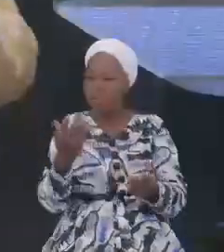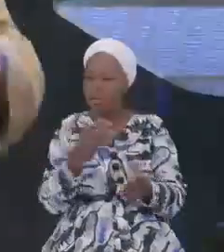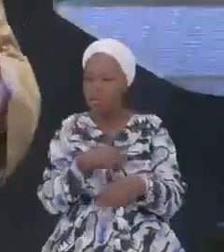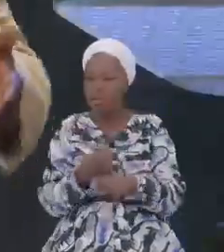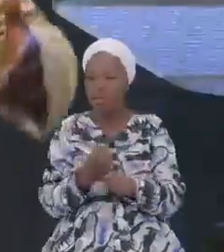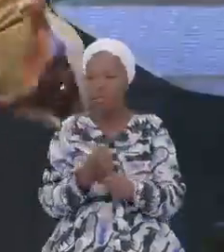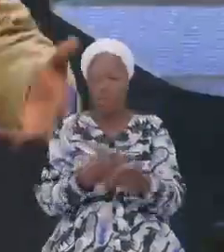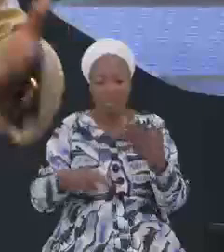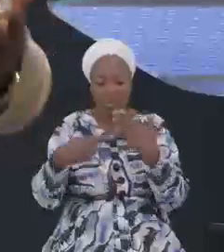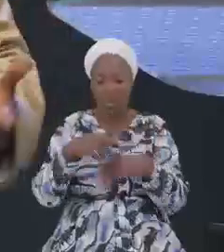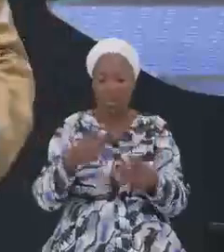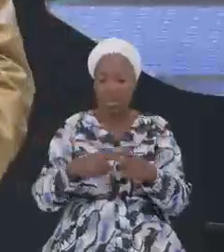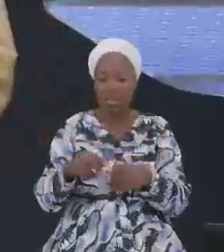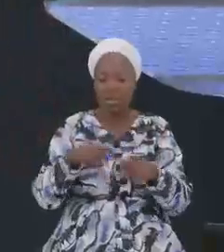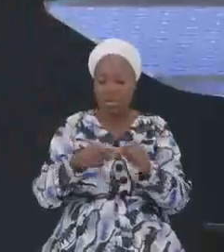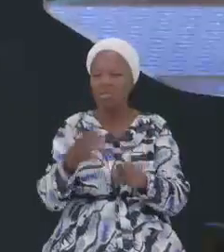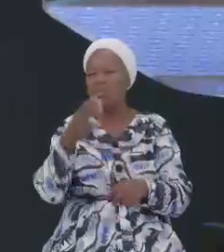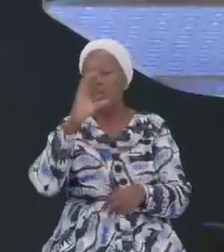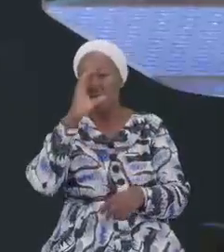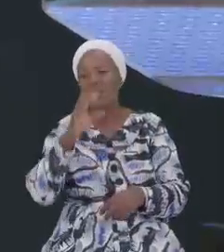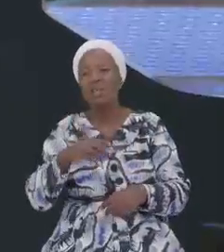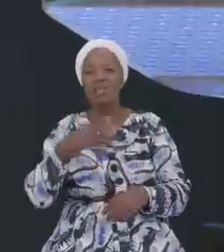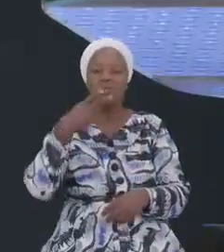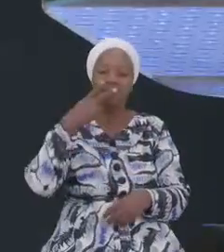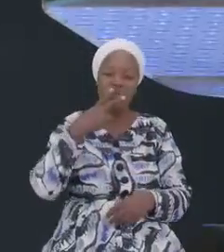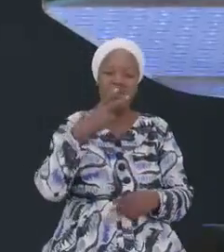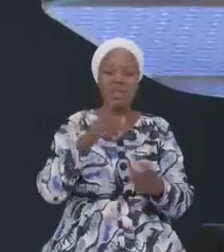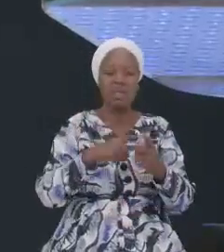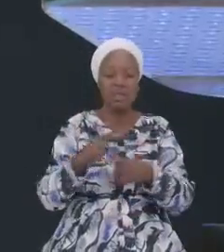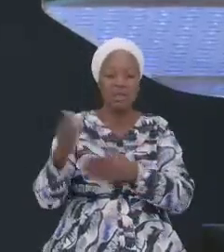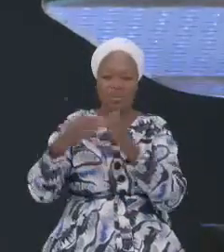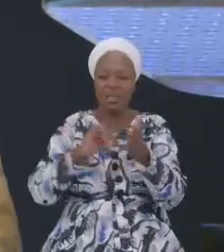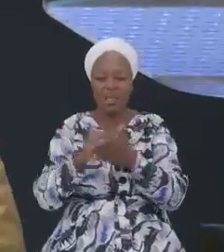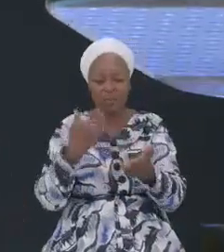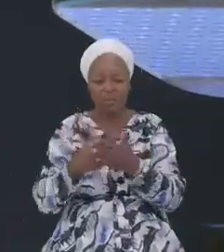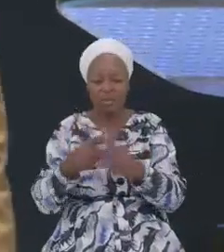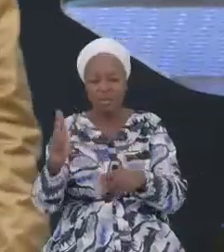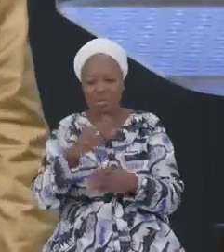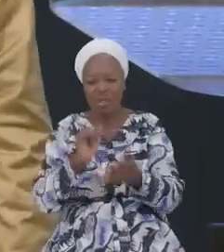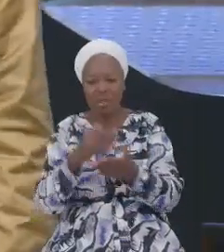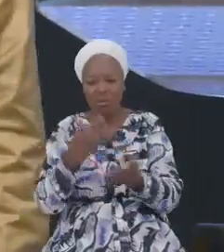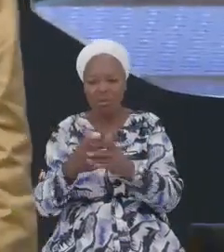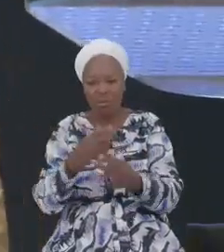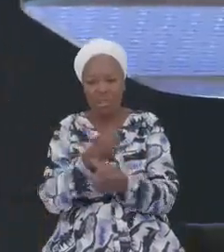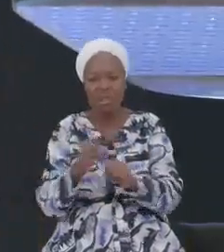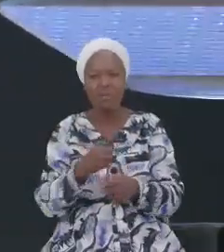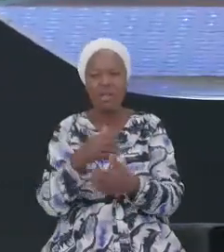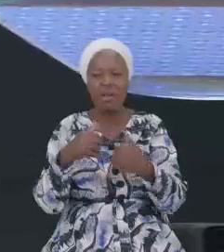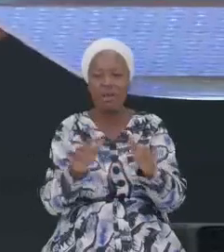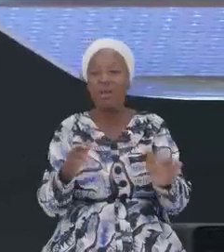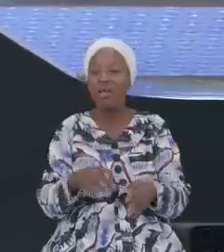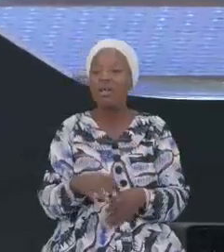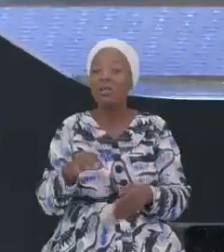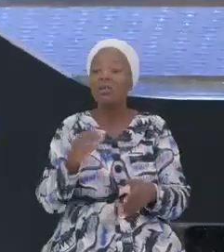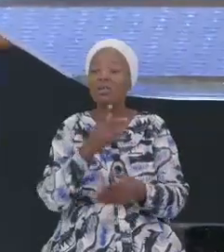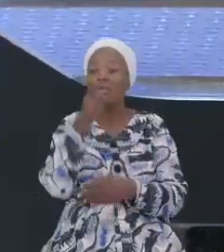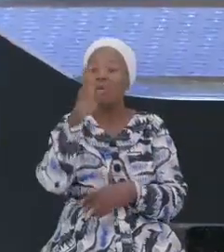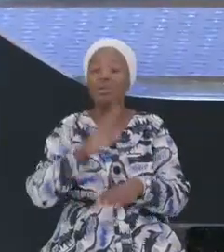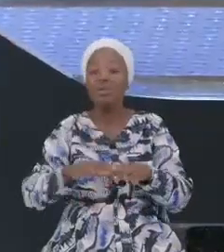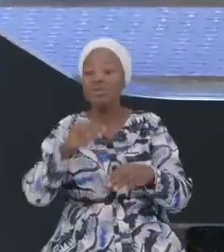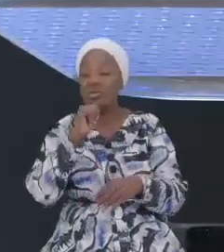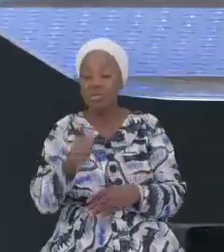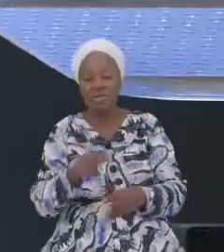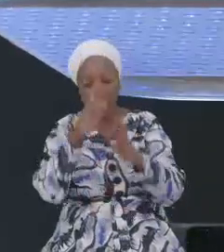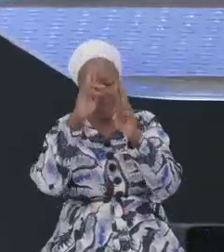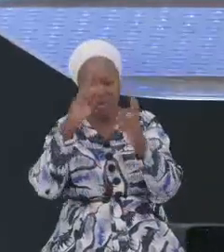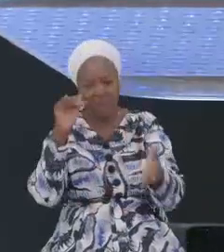was doing, and the sinner is bringing the money so that we can use the money to save the lost. That doesn't, God doesn't respect